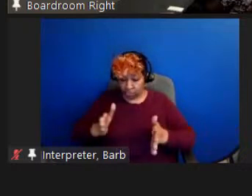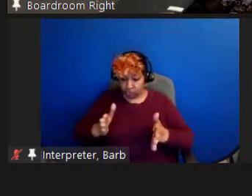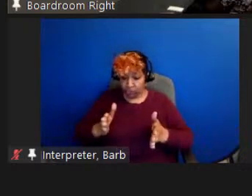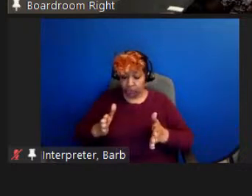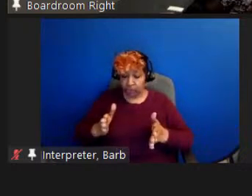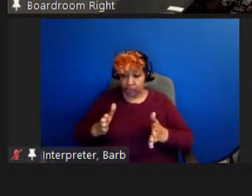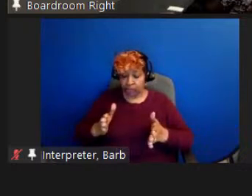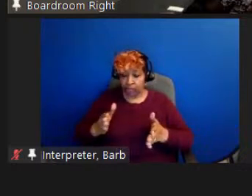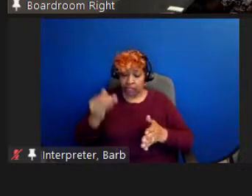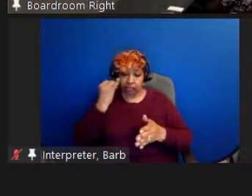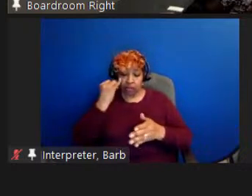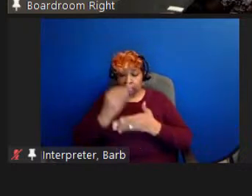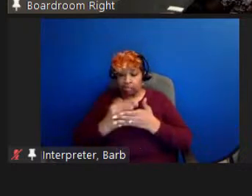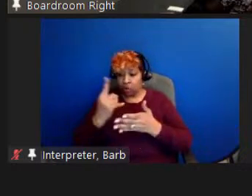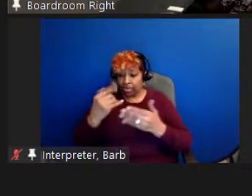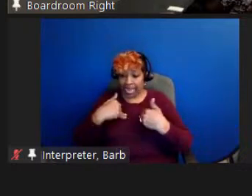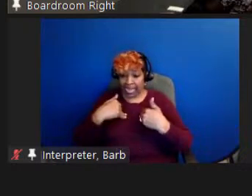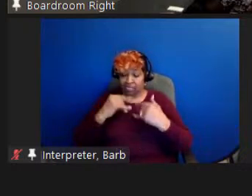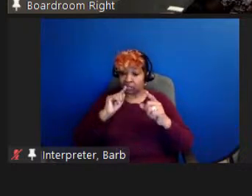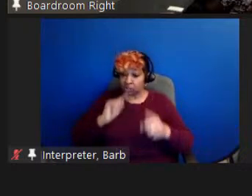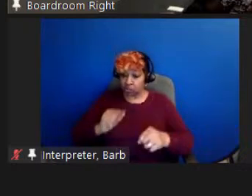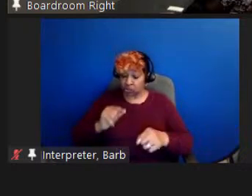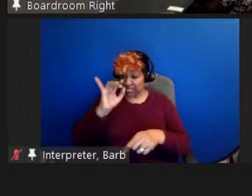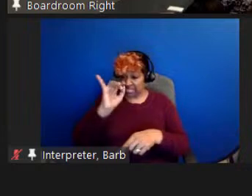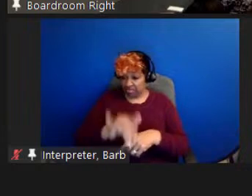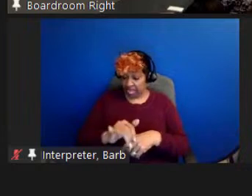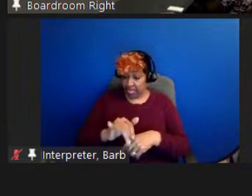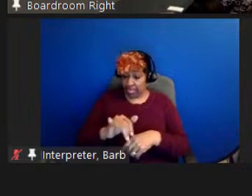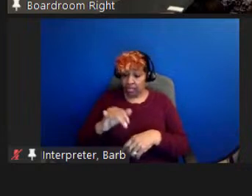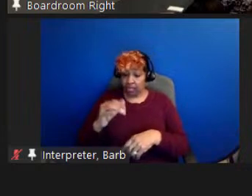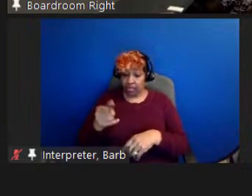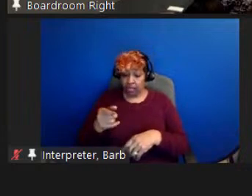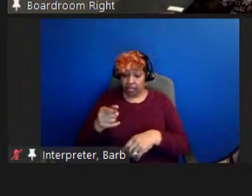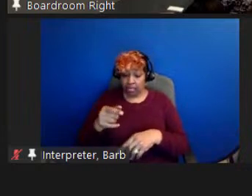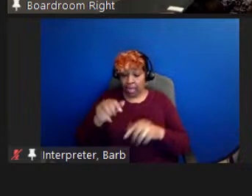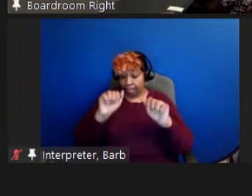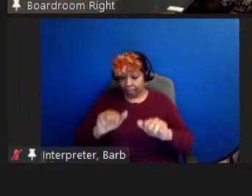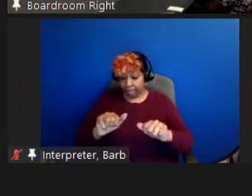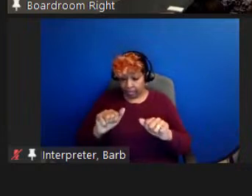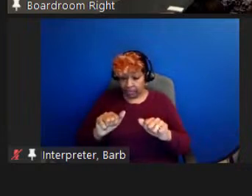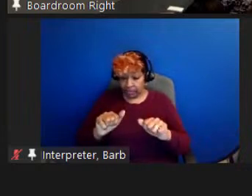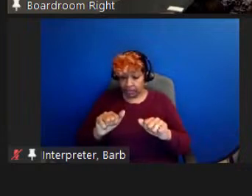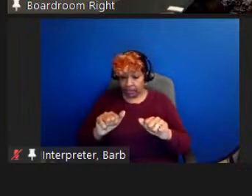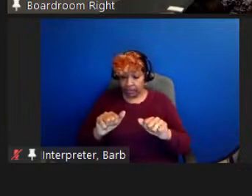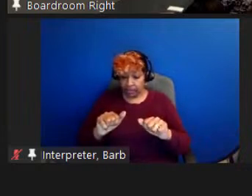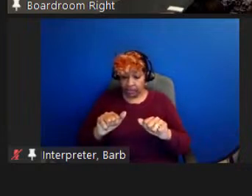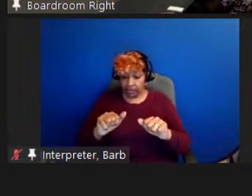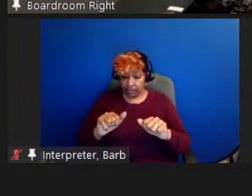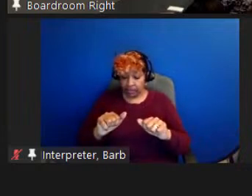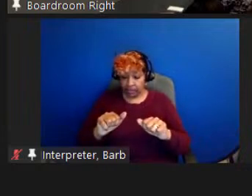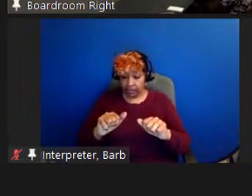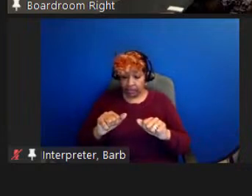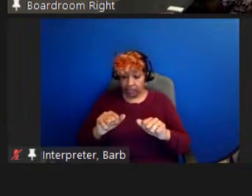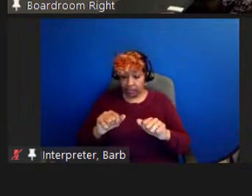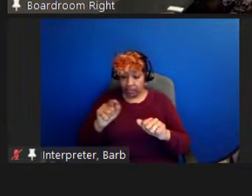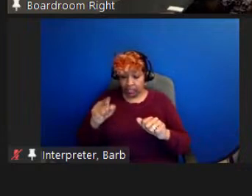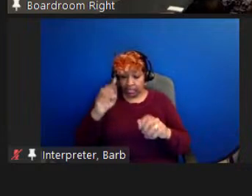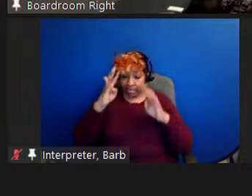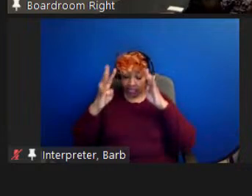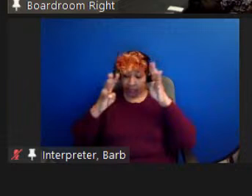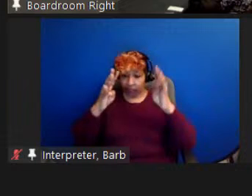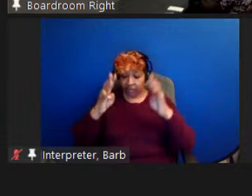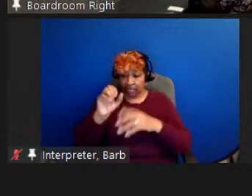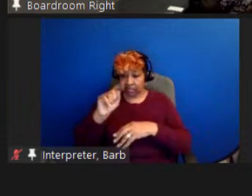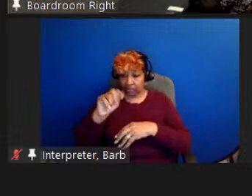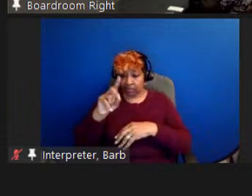Let's say someone has a solution to that. What ability does the Innovation Studio have to tackle a problem like